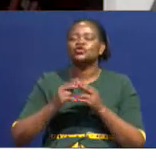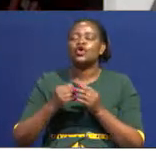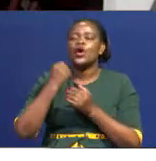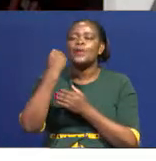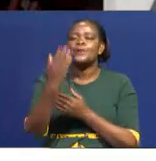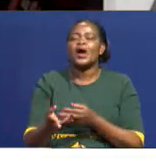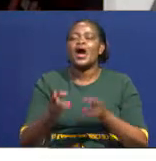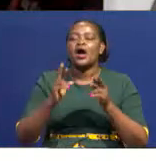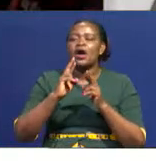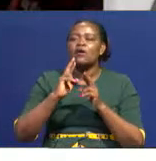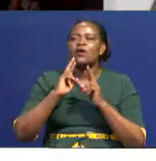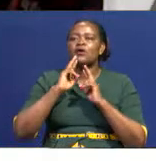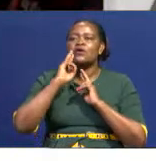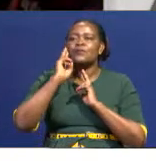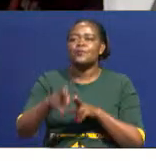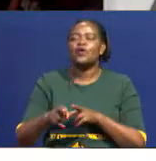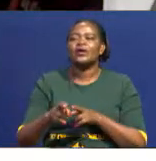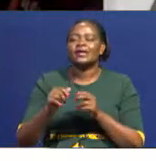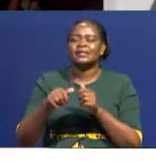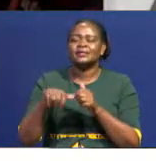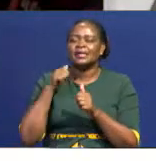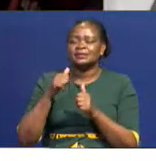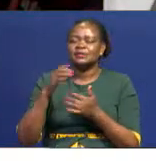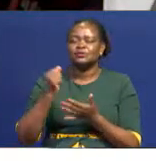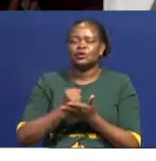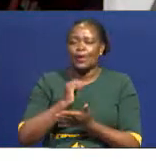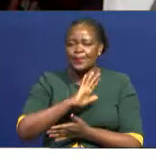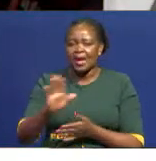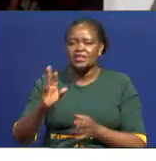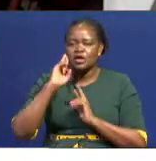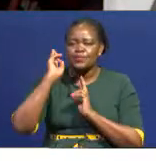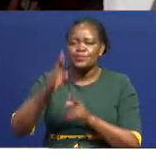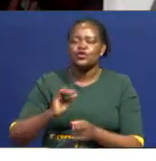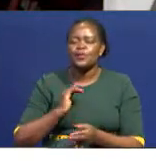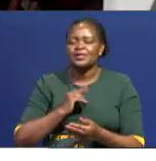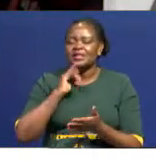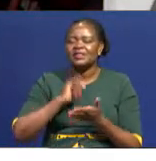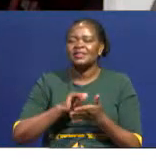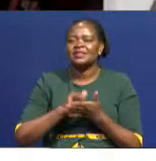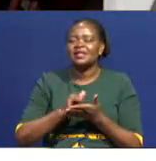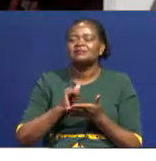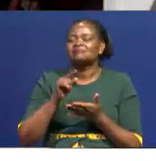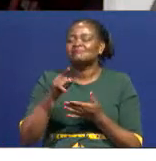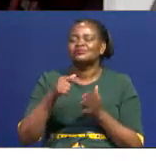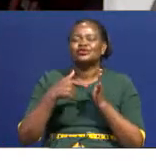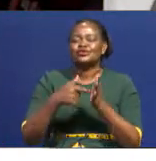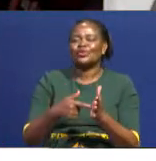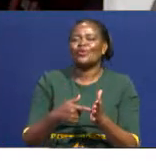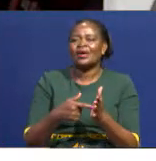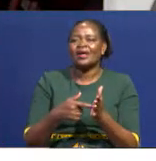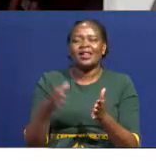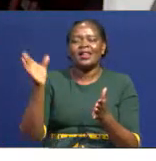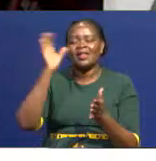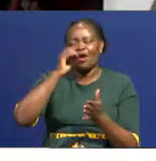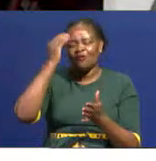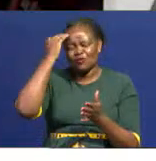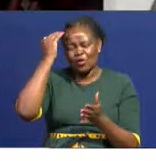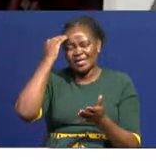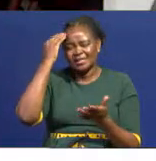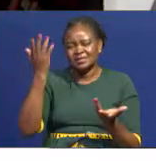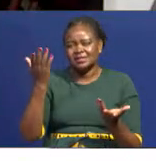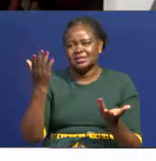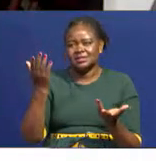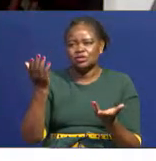report rejecting his nomination. In that report, the committee stated that the nominee demonstrated lack of knowledge